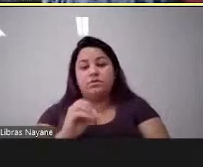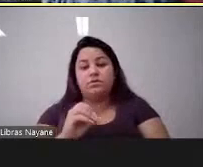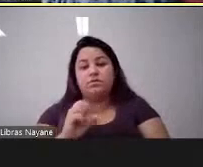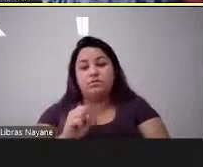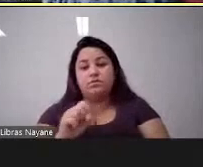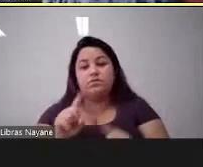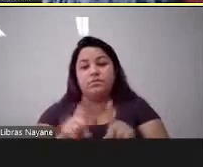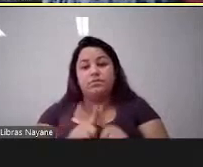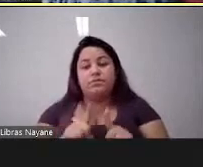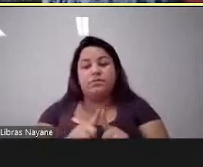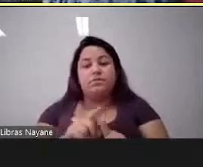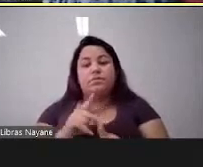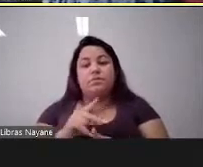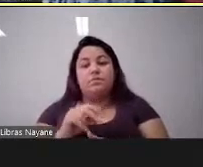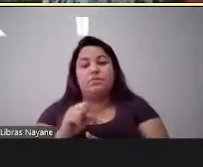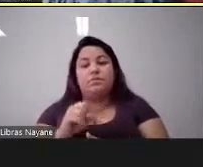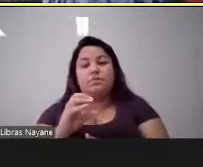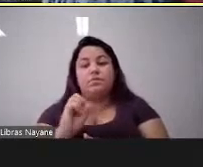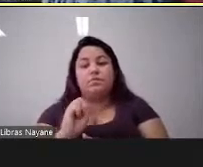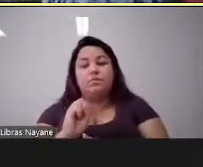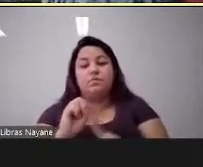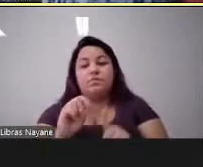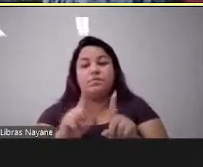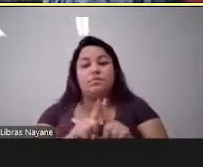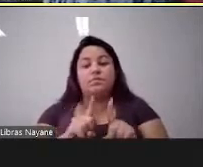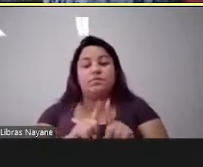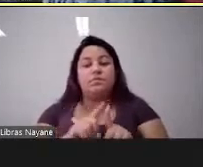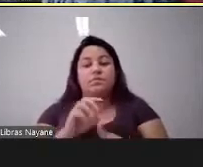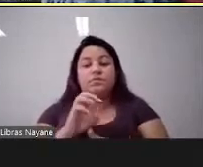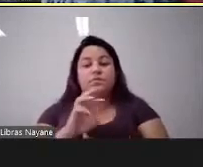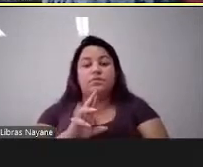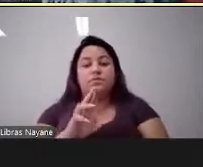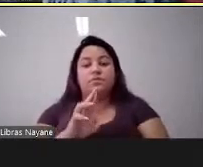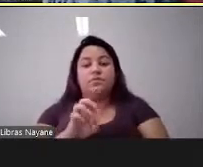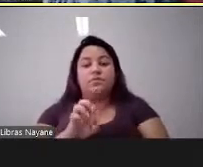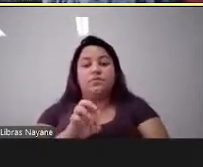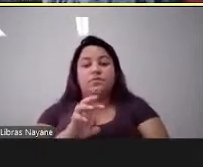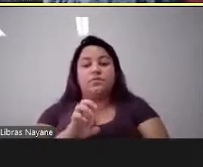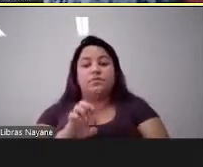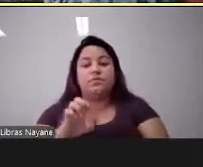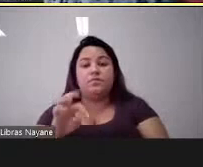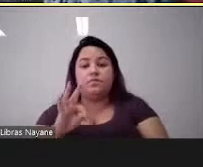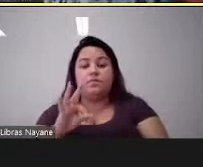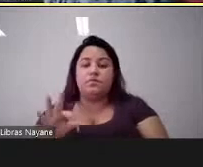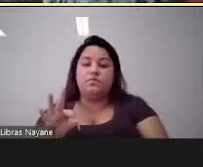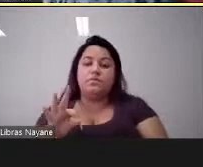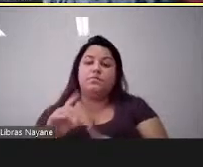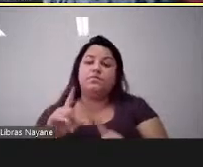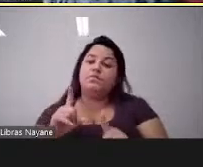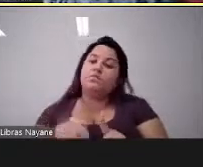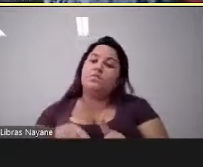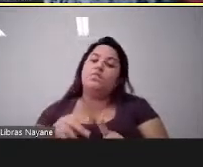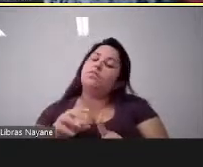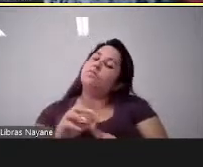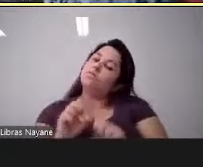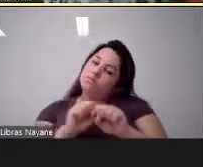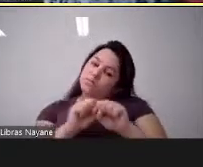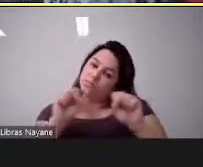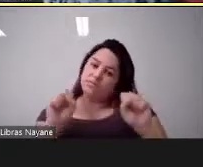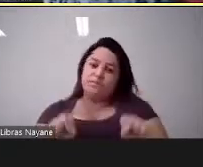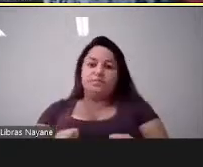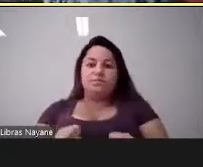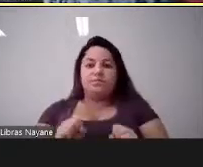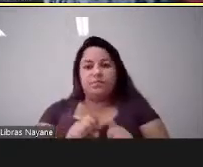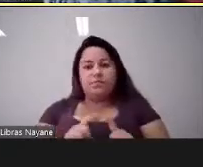So that is exempt, taxed. in sequence, which means